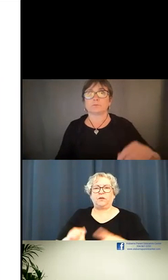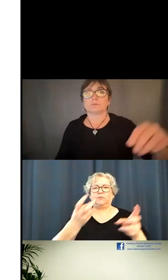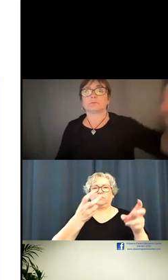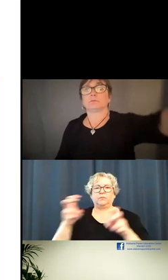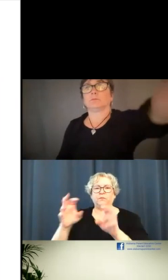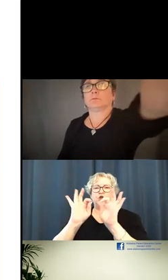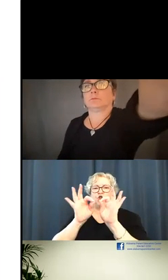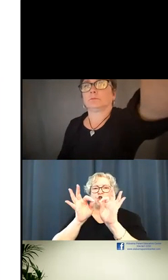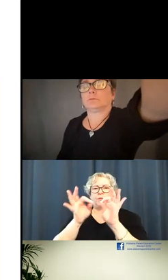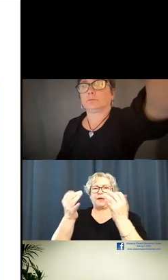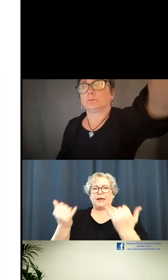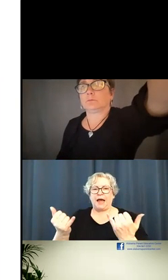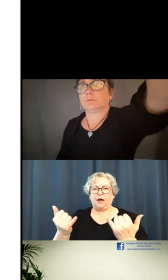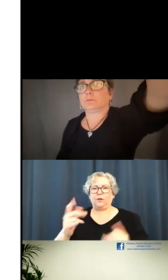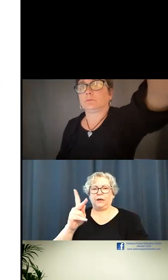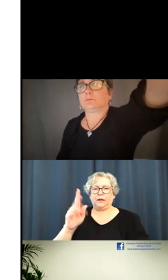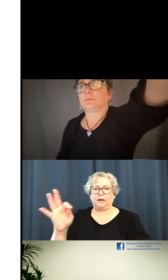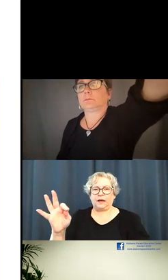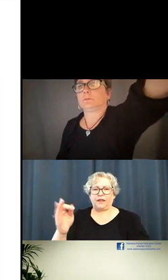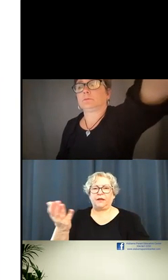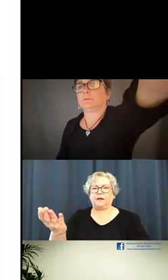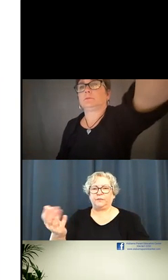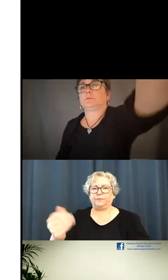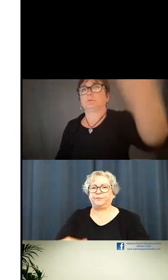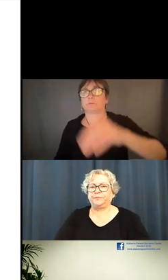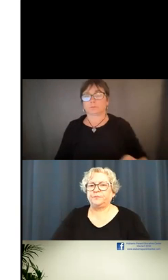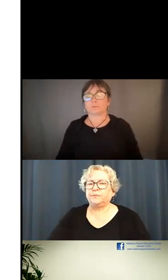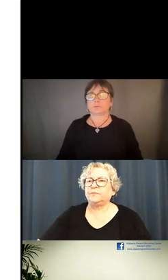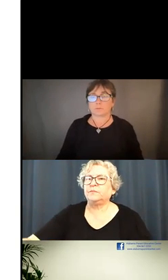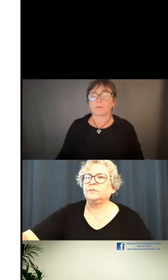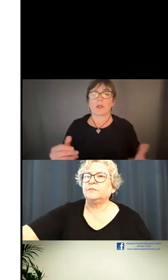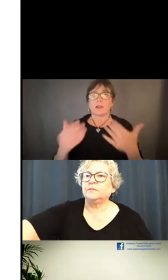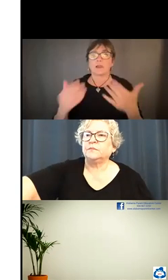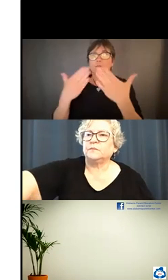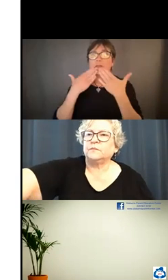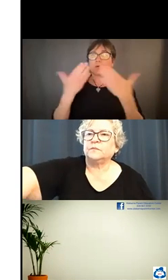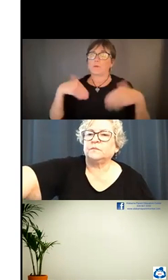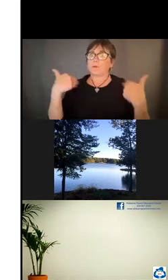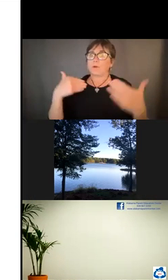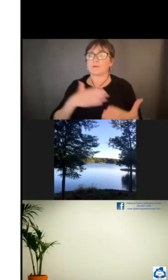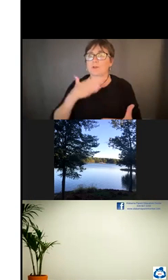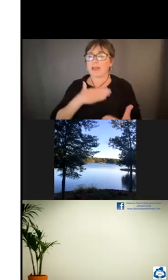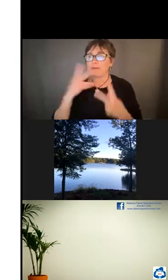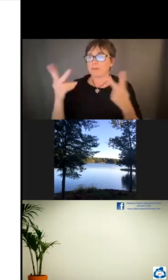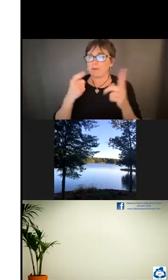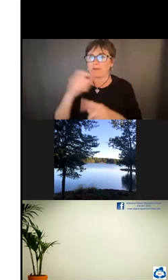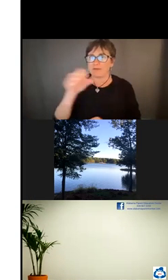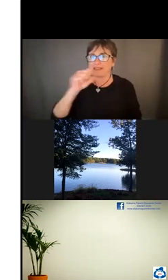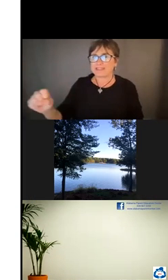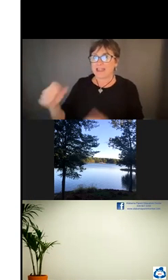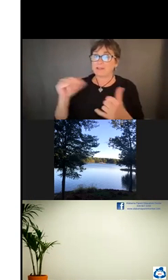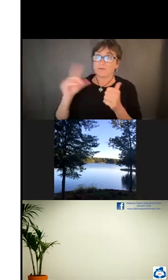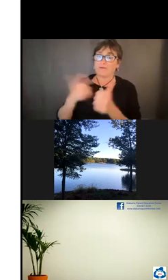Wonderful. Thank you so much. And I love having friends from the South. This is the first time that we've had some of our brothers and sisters down there.